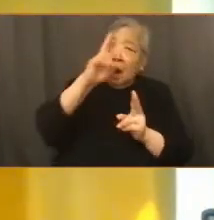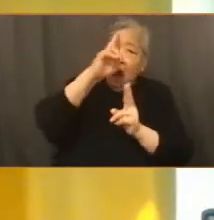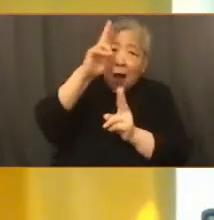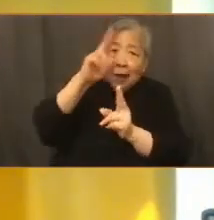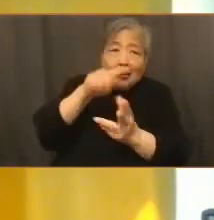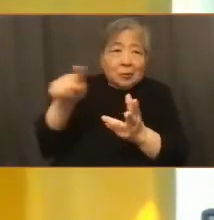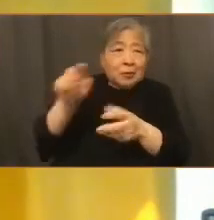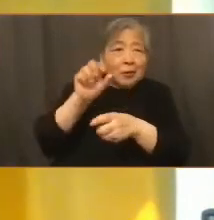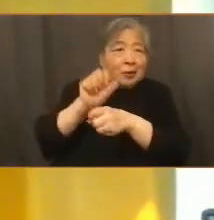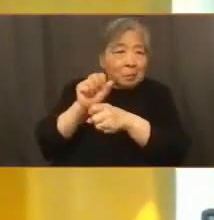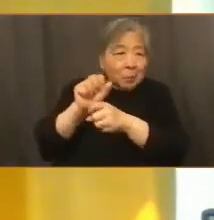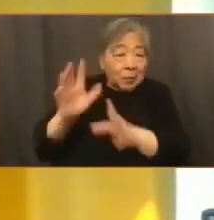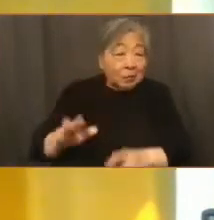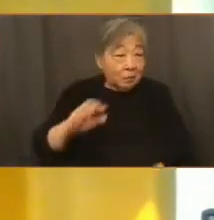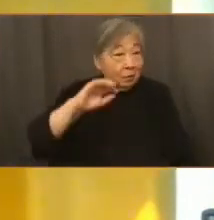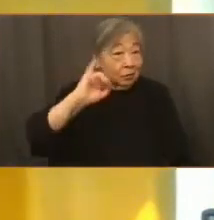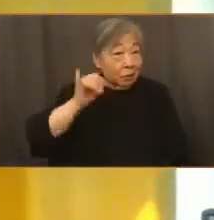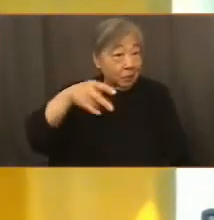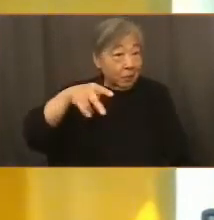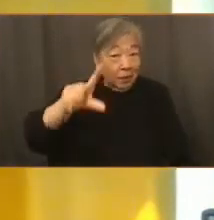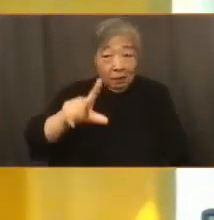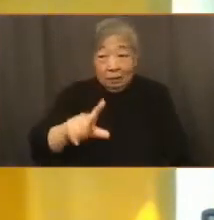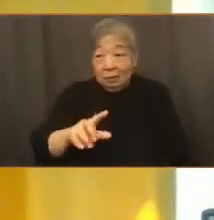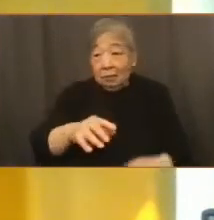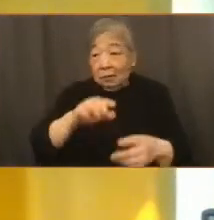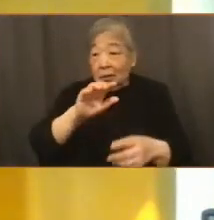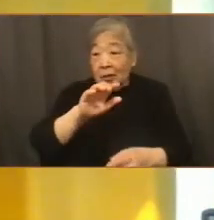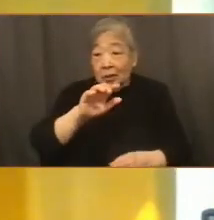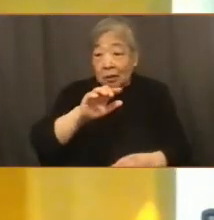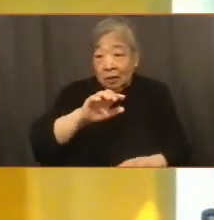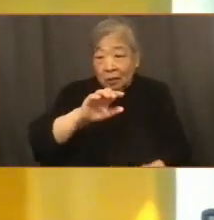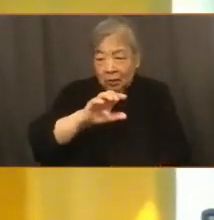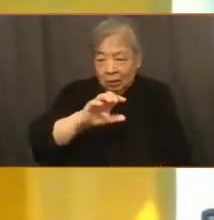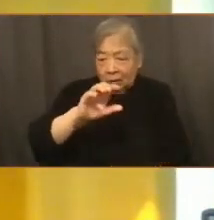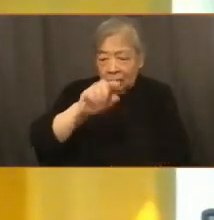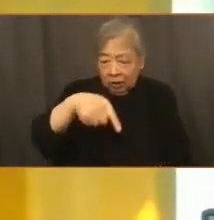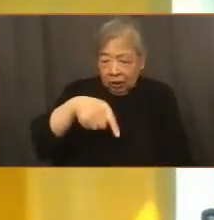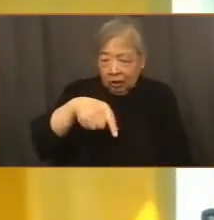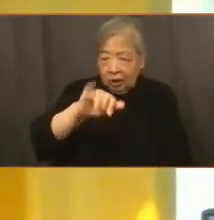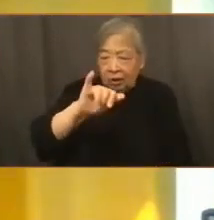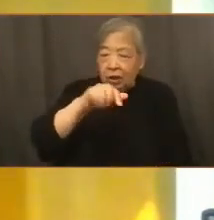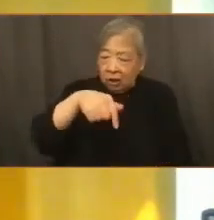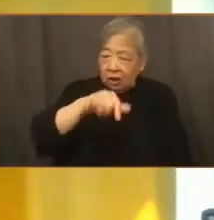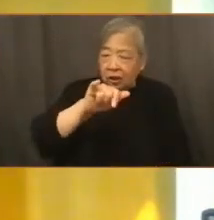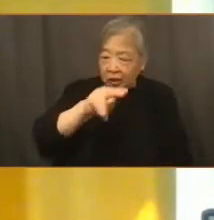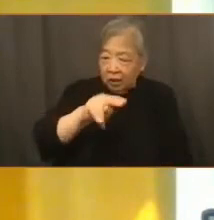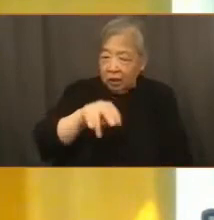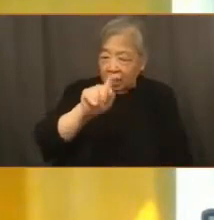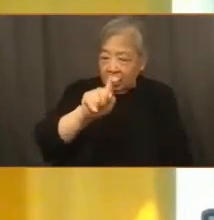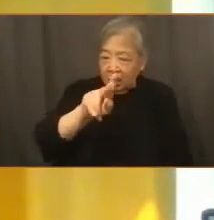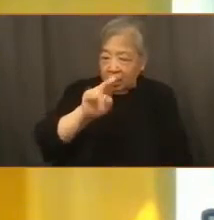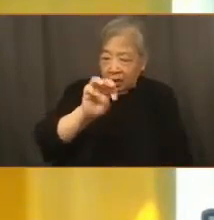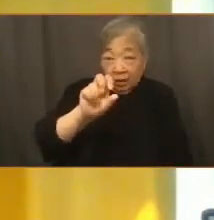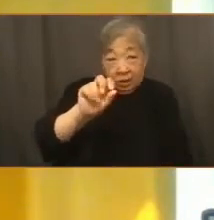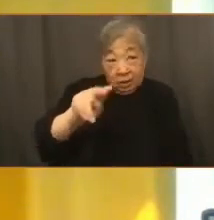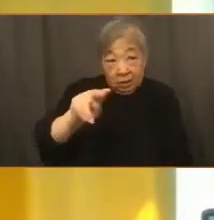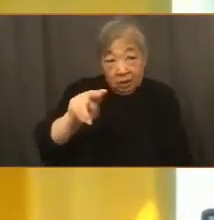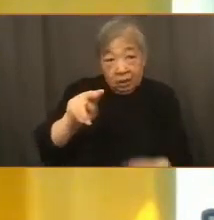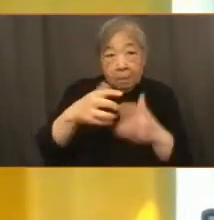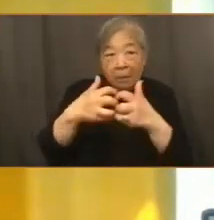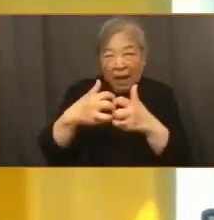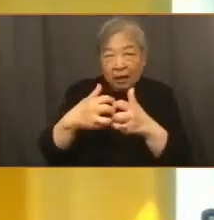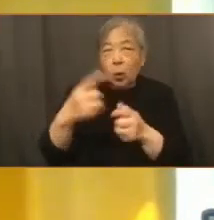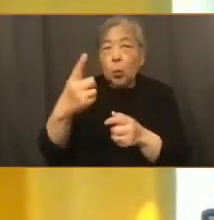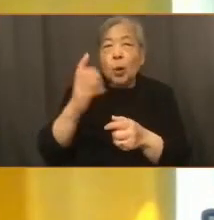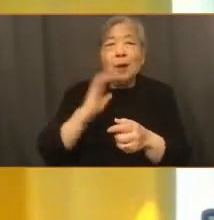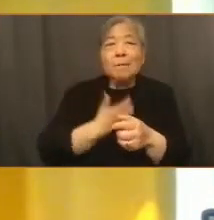for example, we count Chen Xuesen, a Chinese American specialist in fluid mechanics, as one of our original founders.